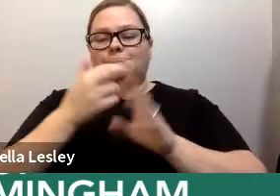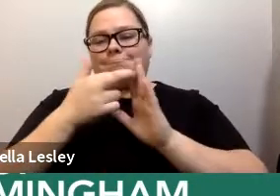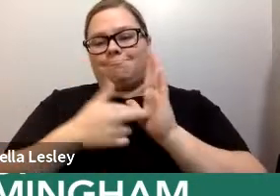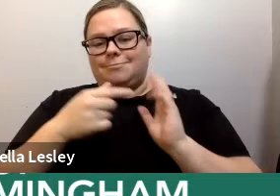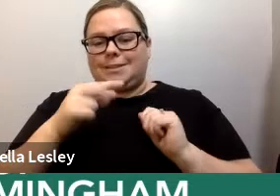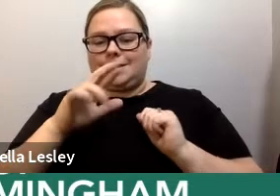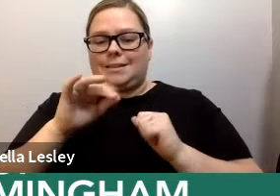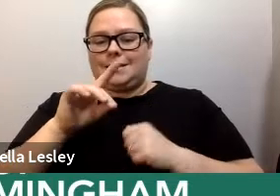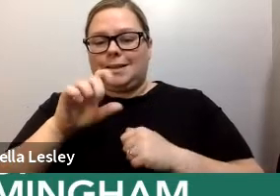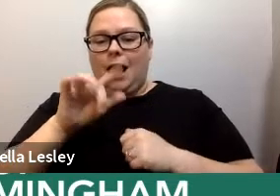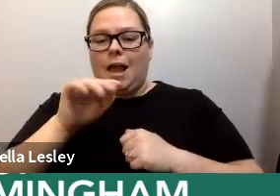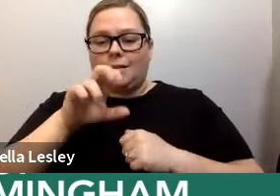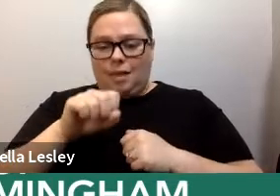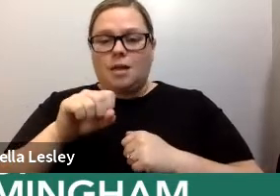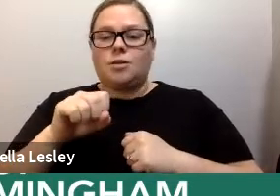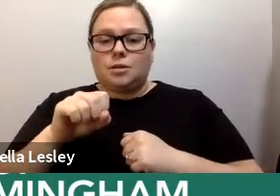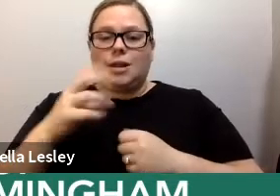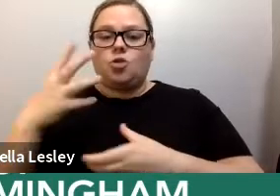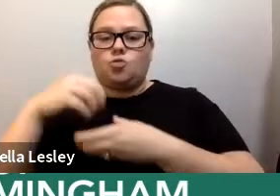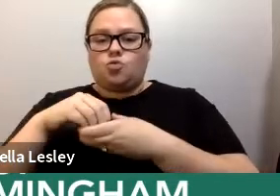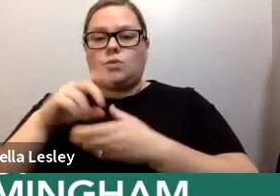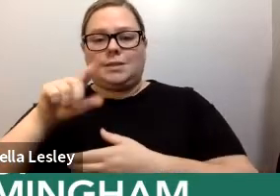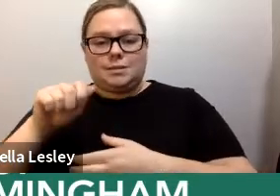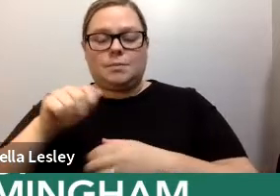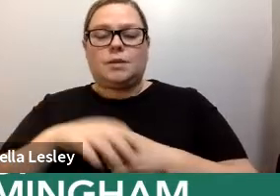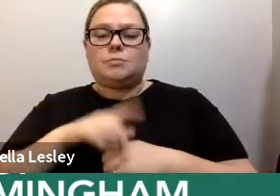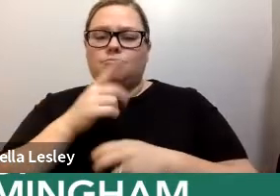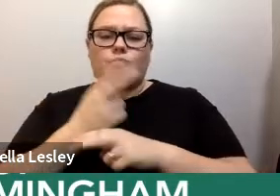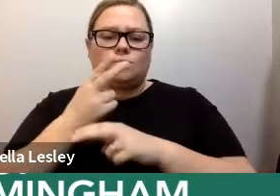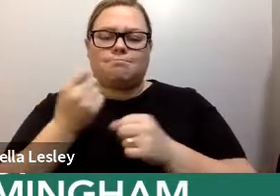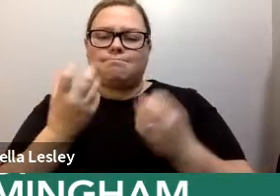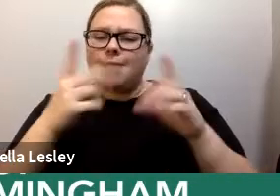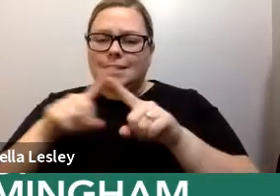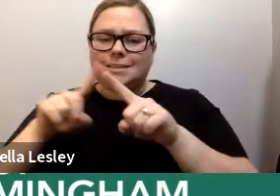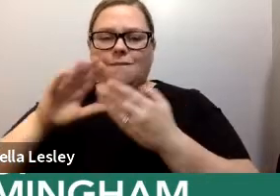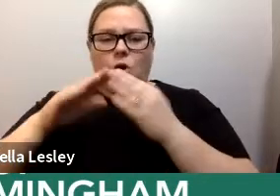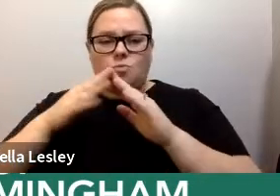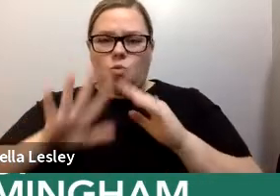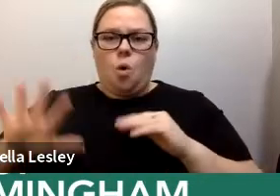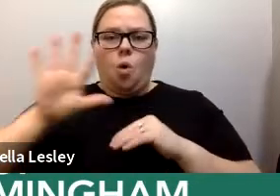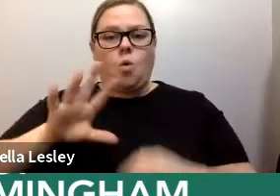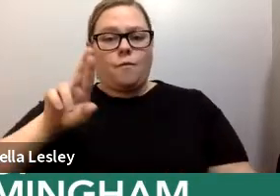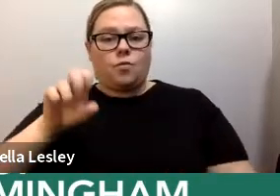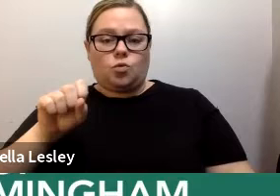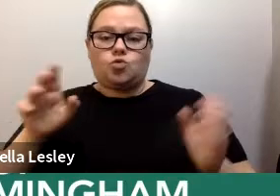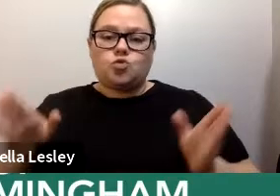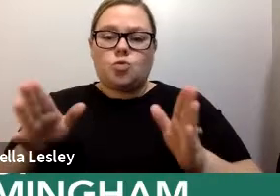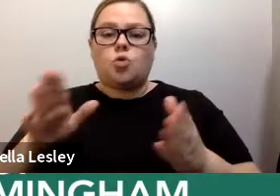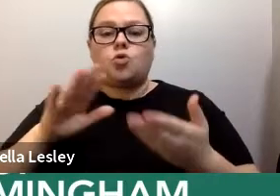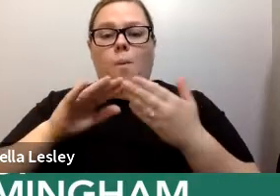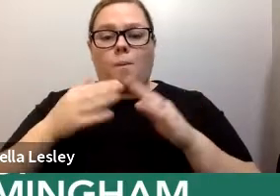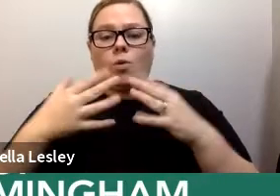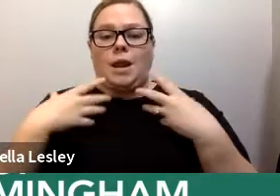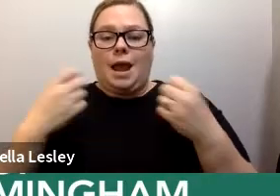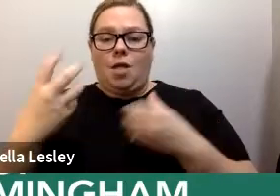including disability grades, which are being used in several communities across the US to promote community health inclusion.